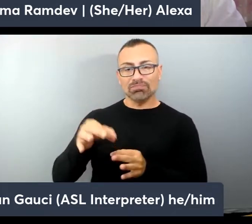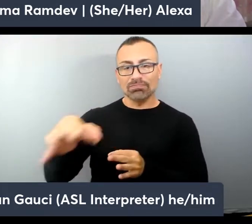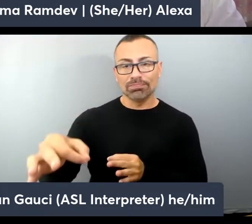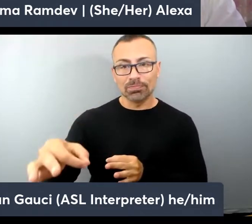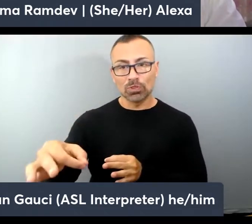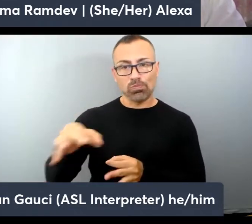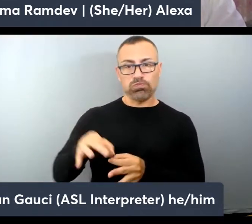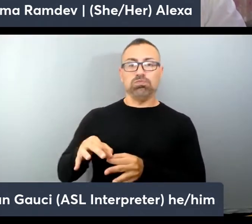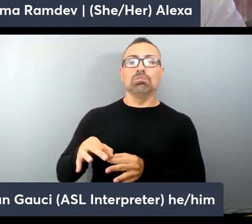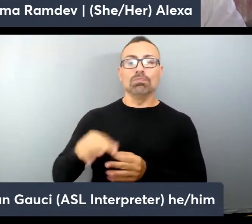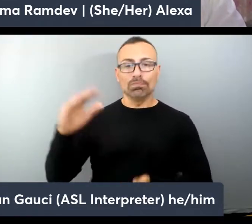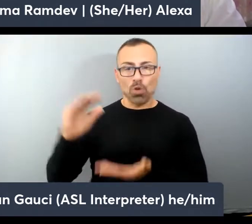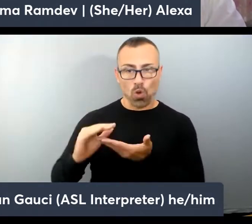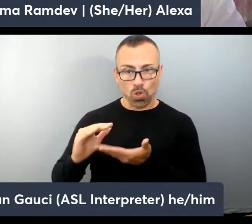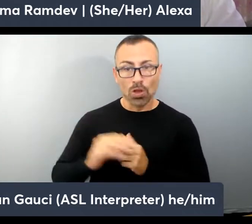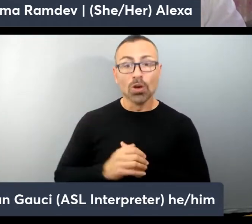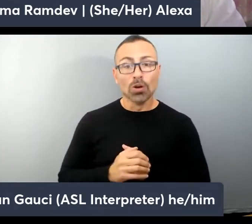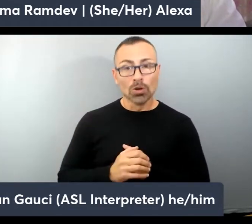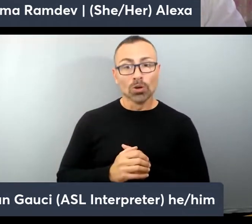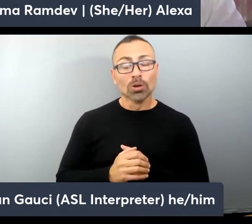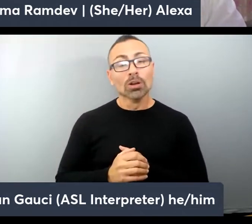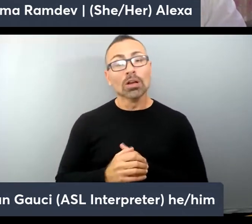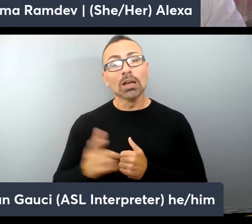that has hundreds of thousands of